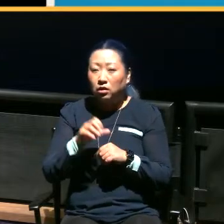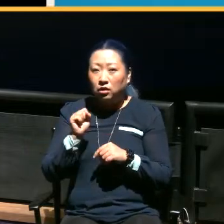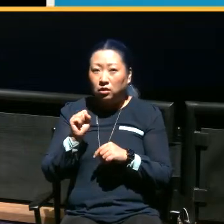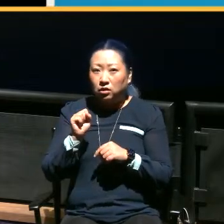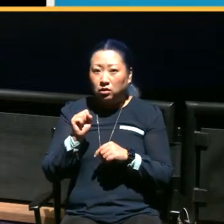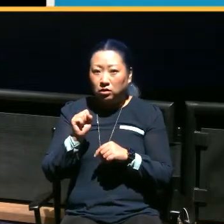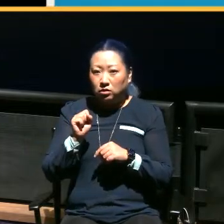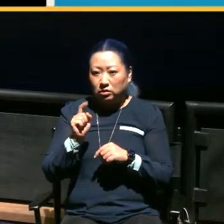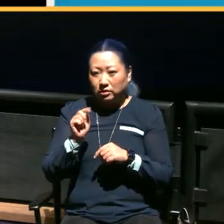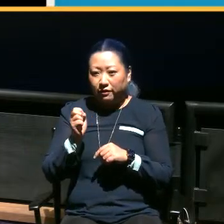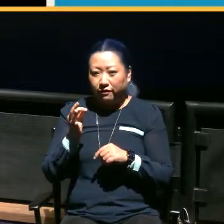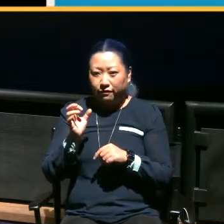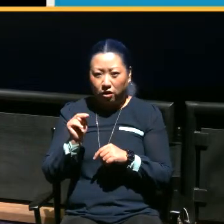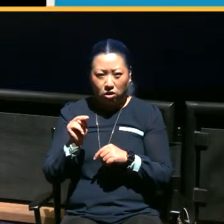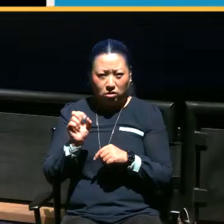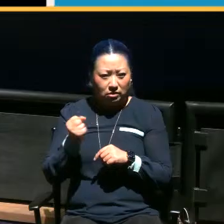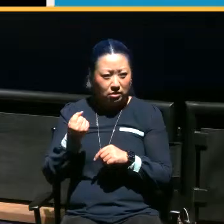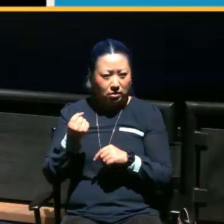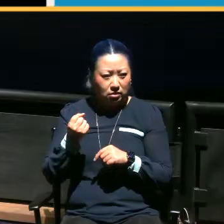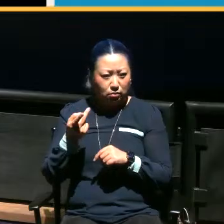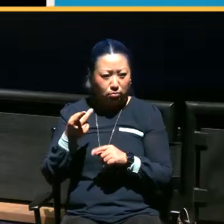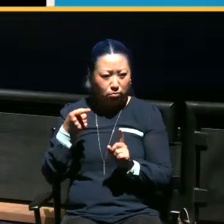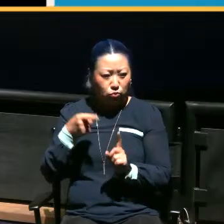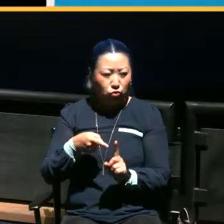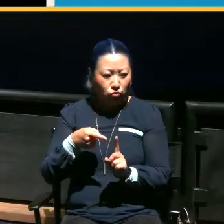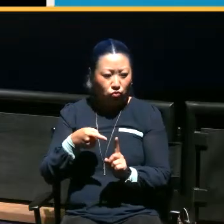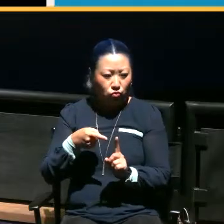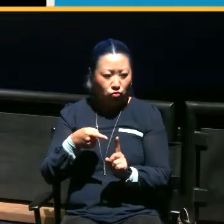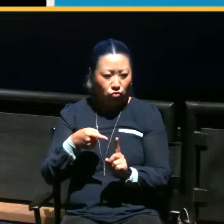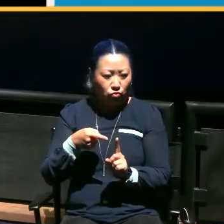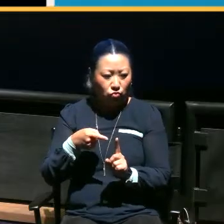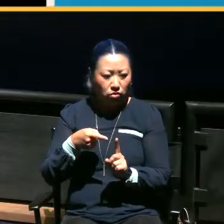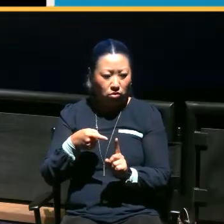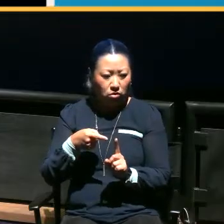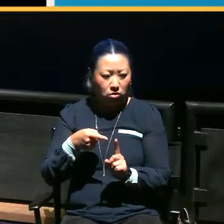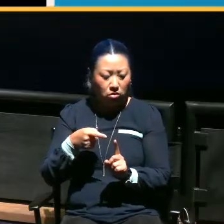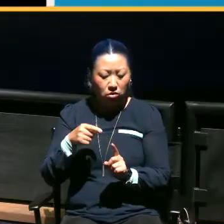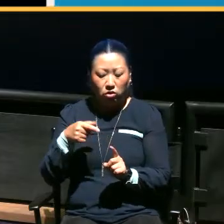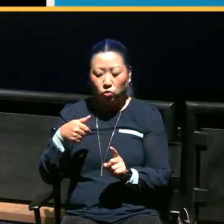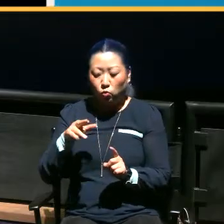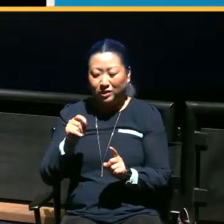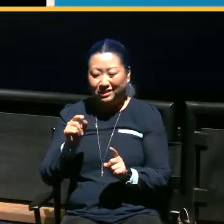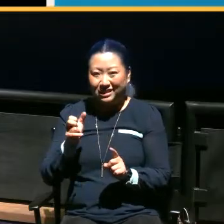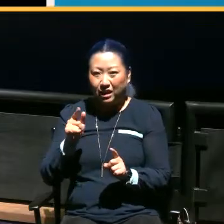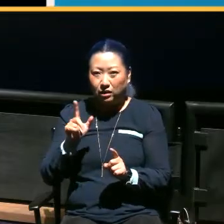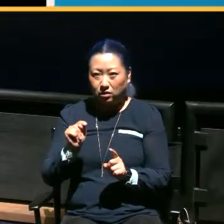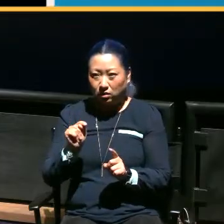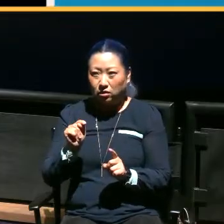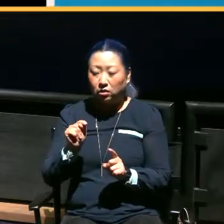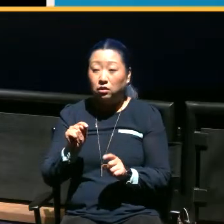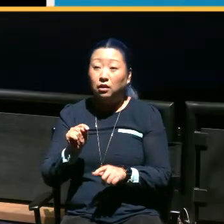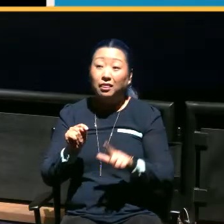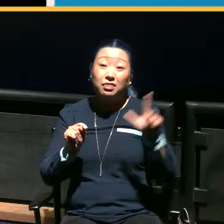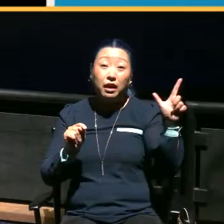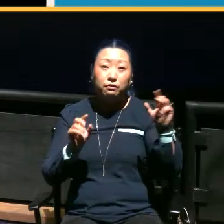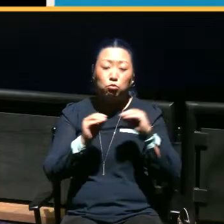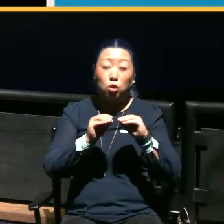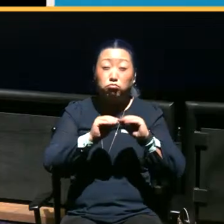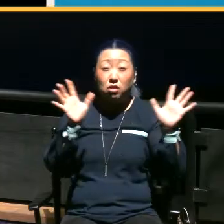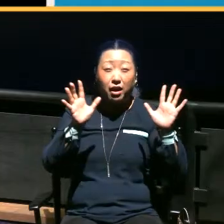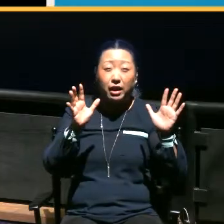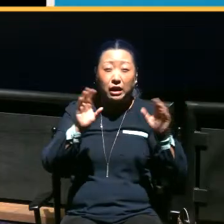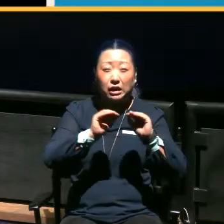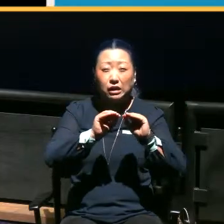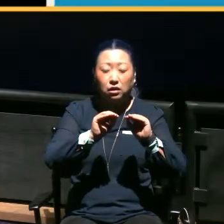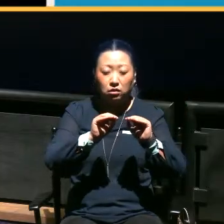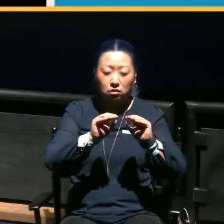Stephan's quintet. So you're looking at 5 galaxies here. This one on the upper left here is brighter and clearer because it's much